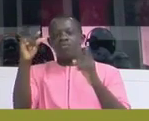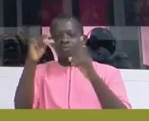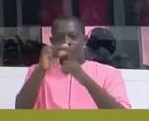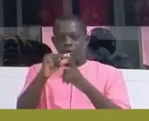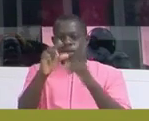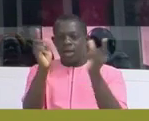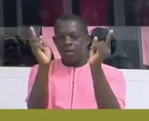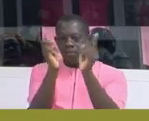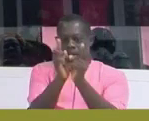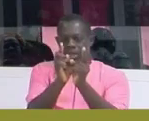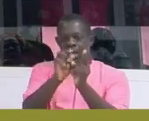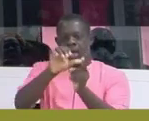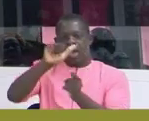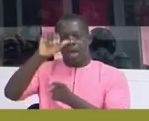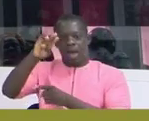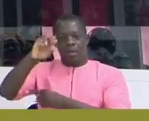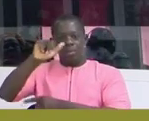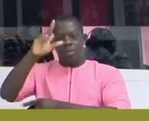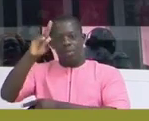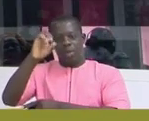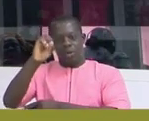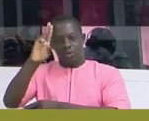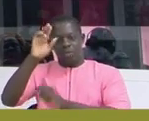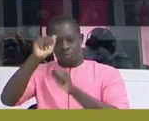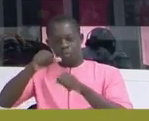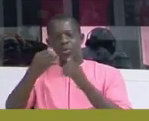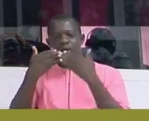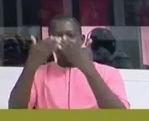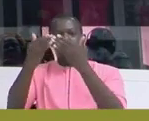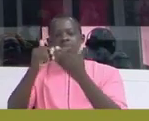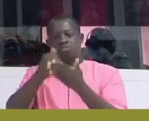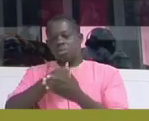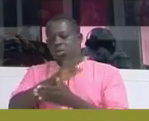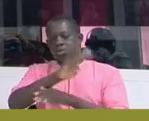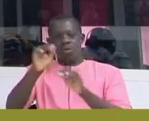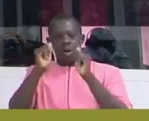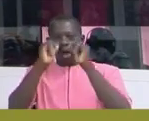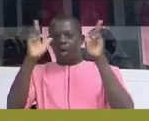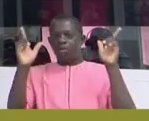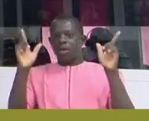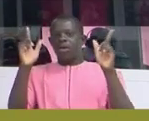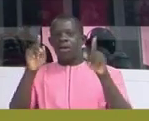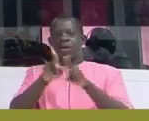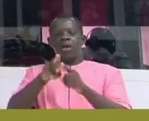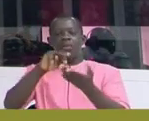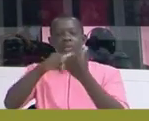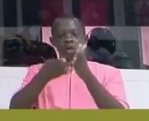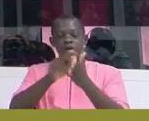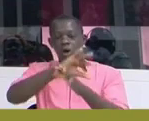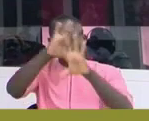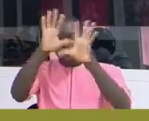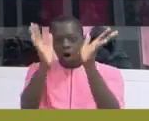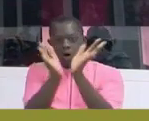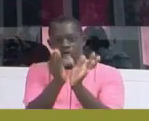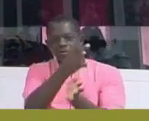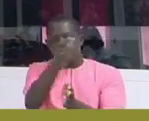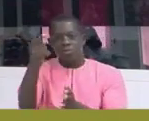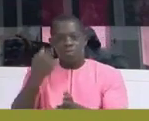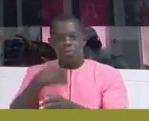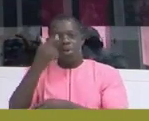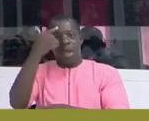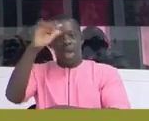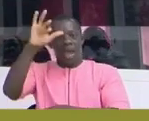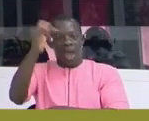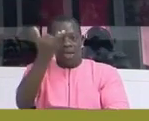to samba I will tell them that I wasn't aware so all of you agreed yes I agree to steal